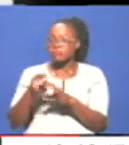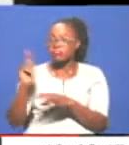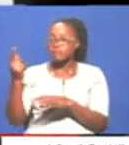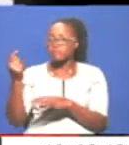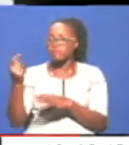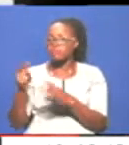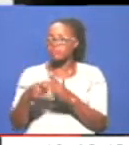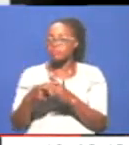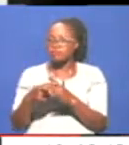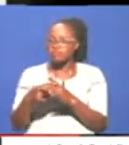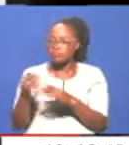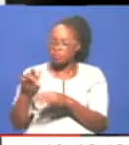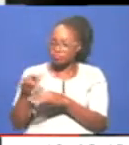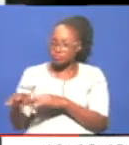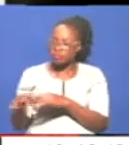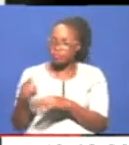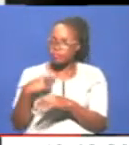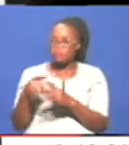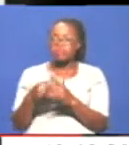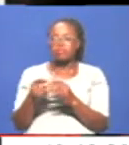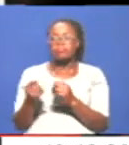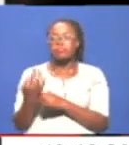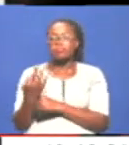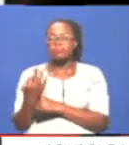that young, I mean, I started when I was 13. And